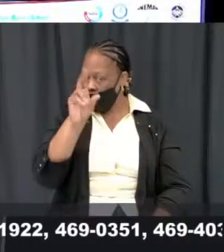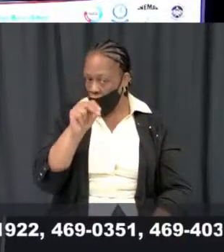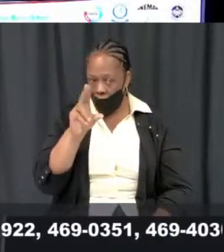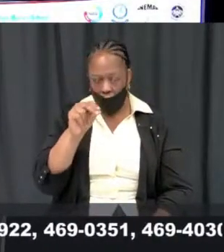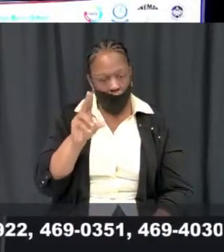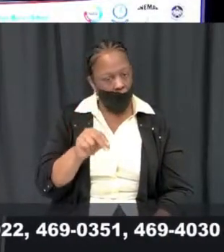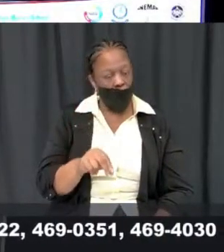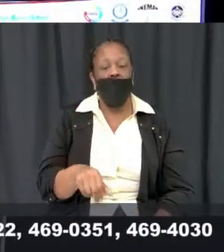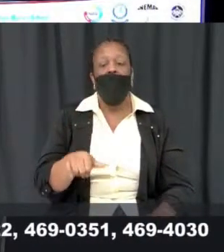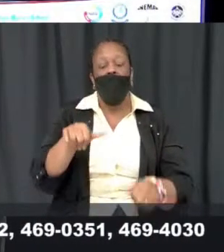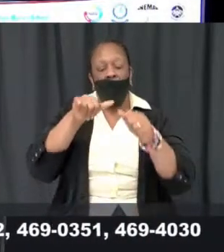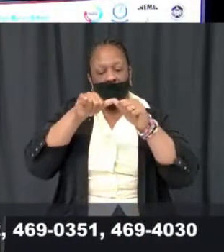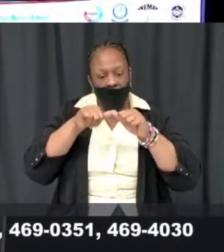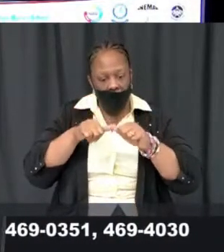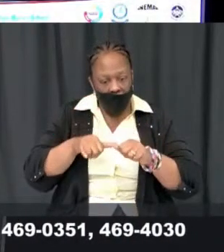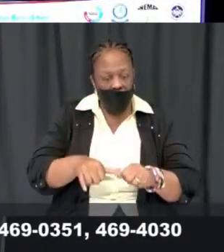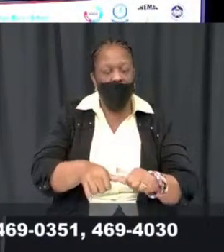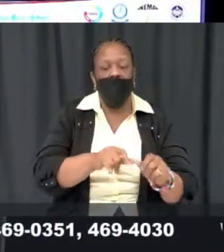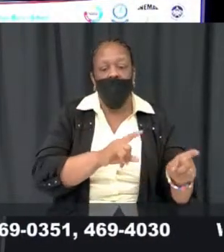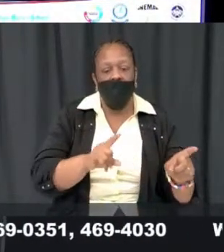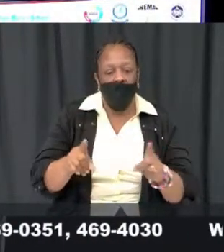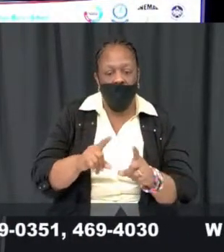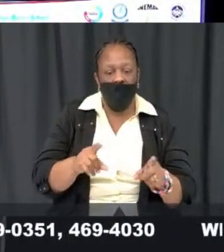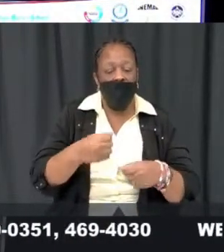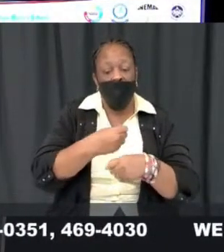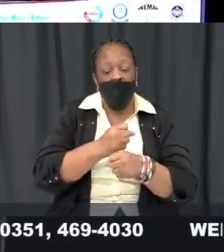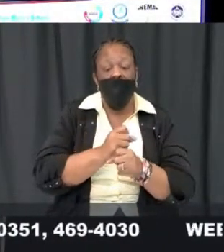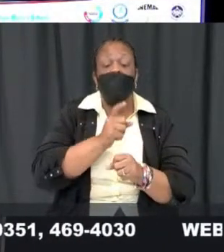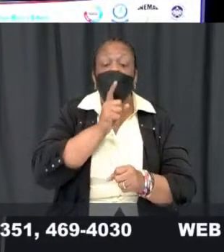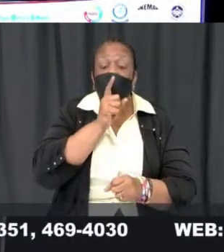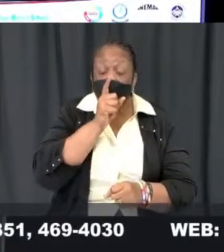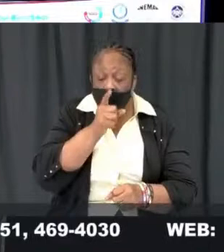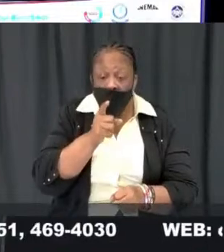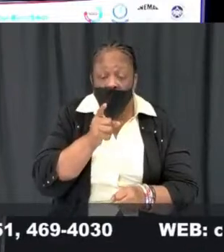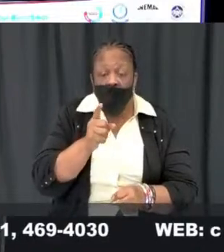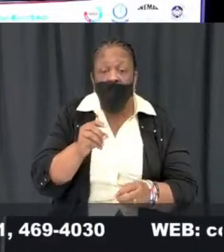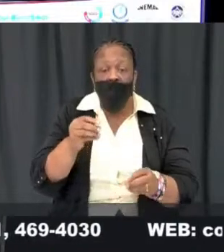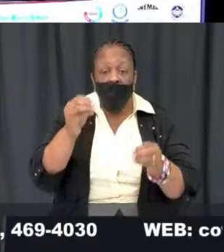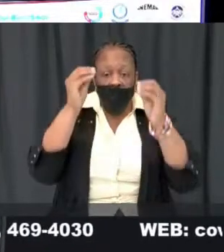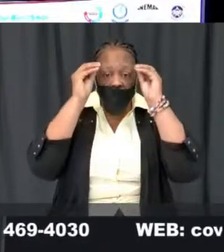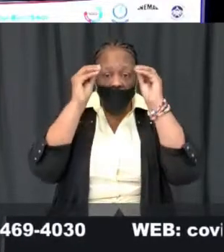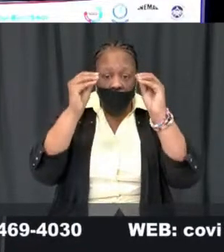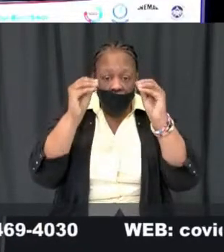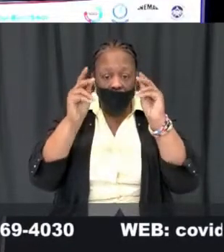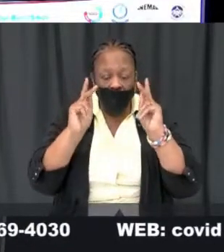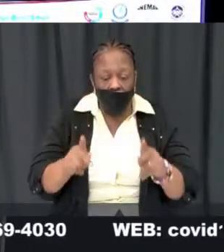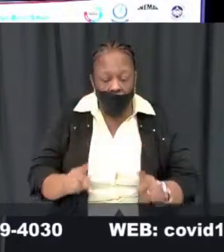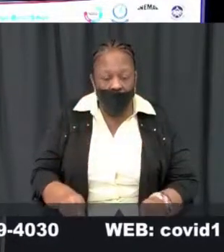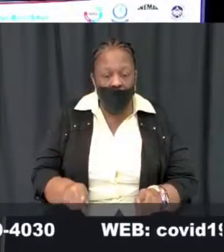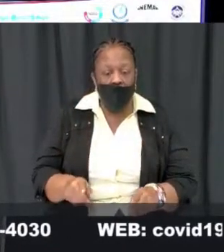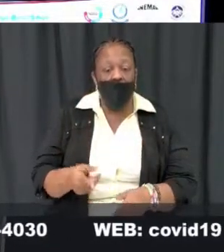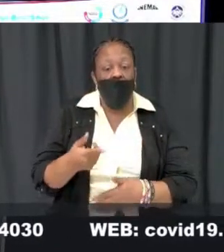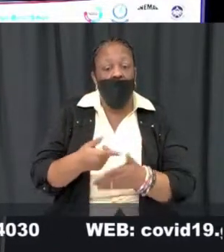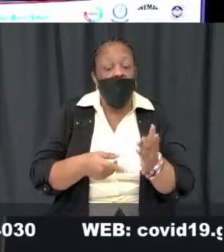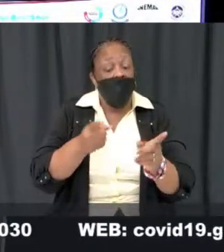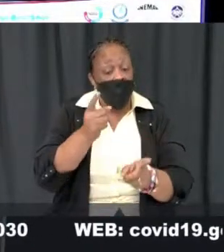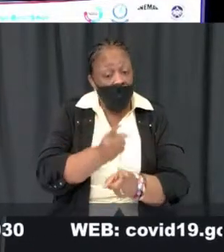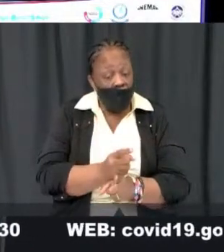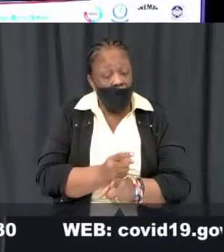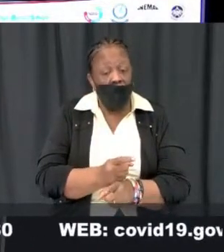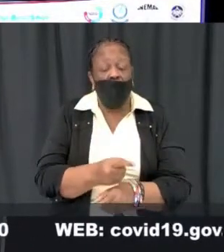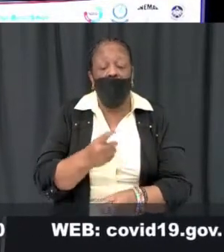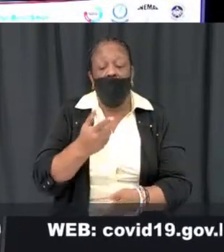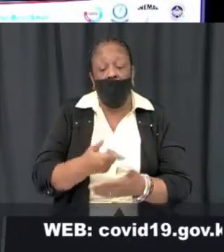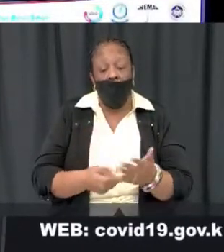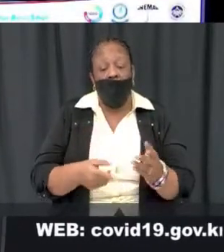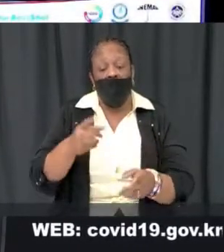continual process, and we need to continue making sure that we educate our persons, we continue to adapt the COVID-19